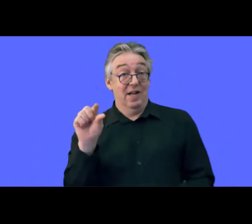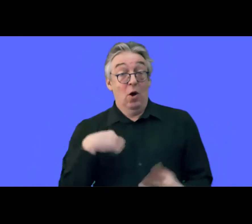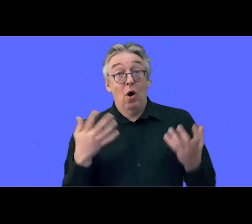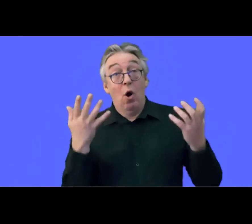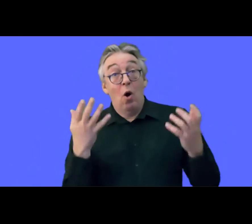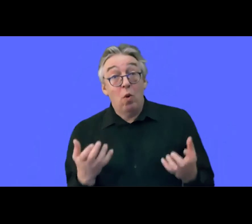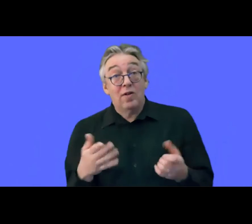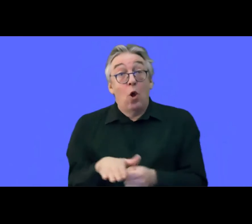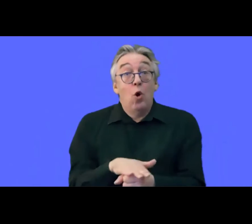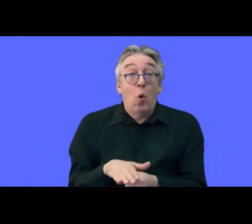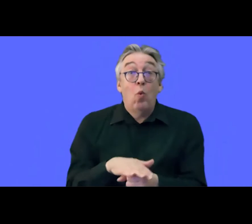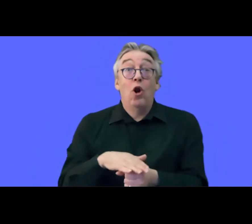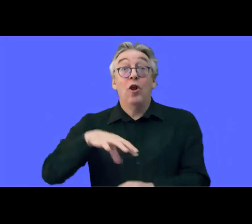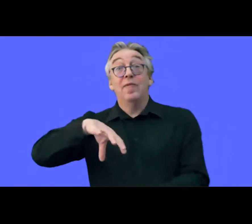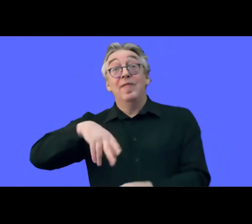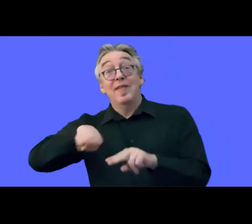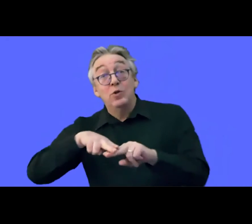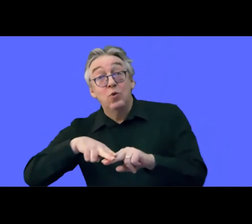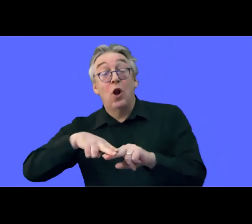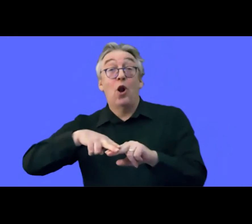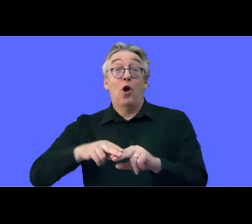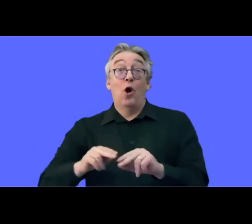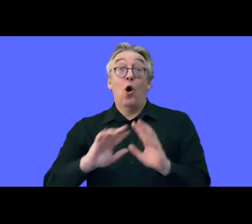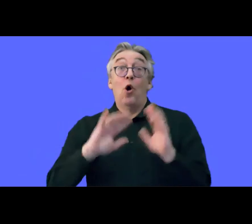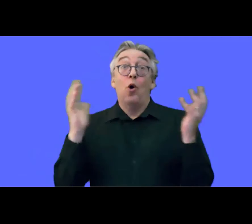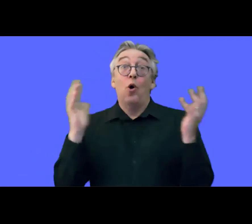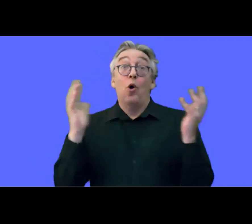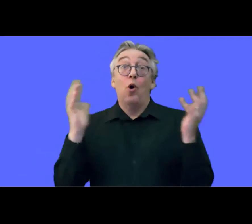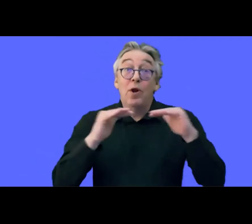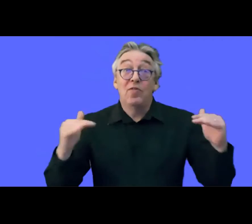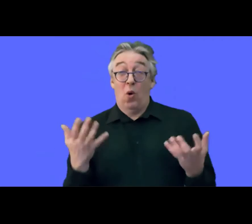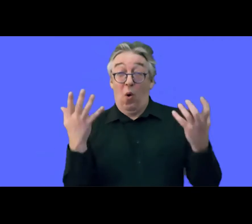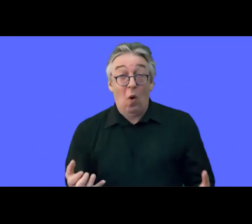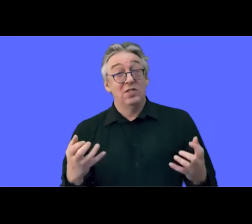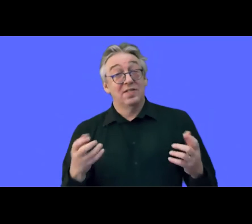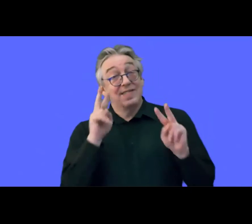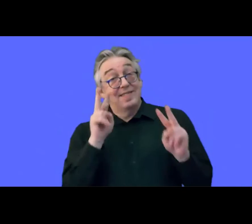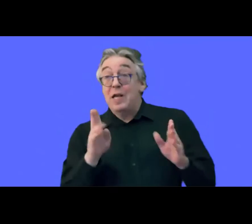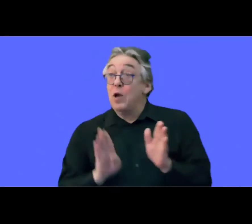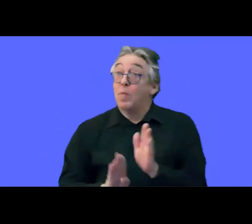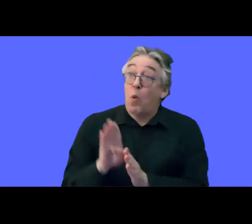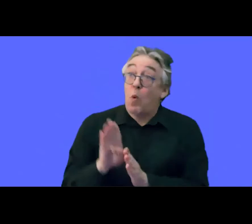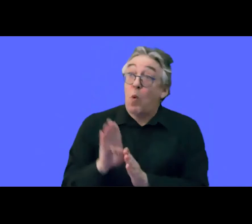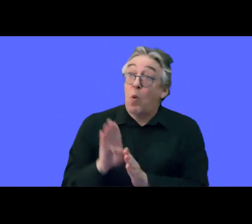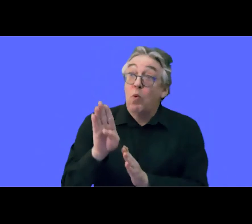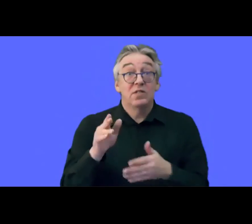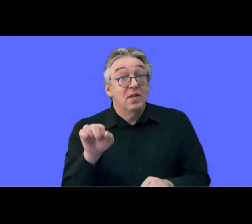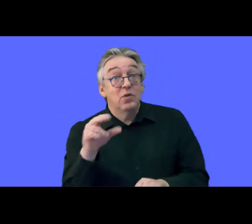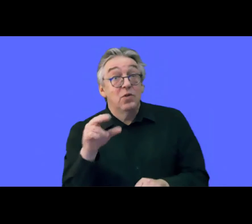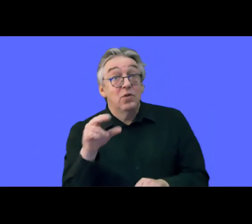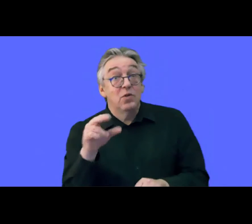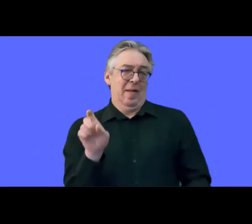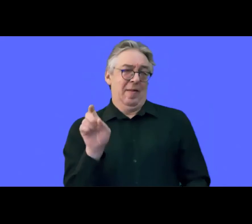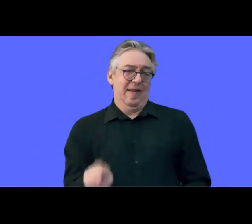global level, large amounts of high quality, timely, disaggregated data is needed. And initiatives like Washington